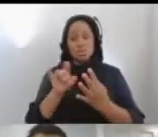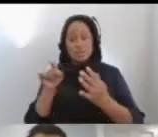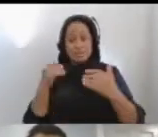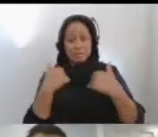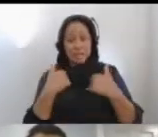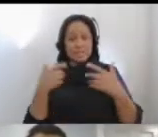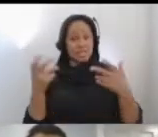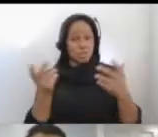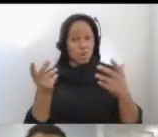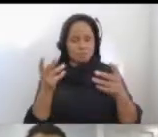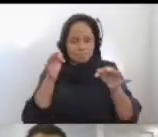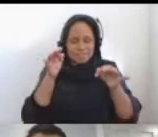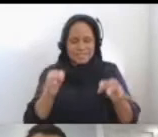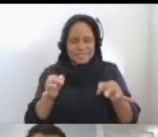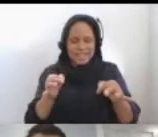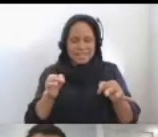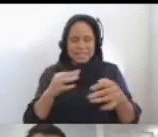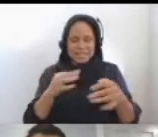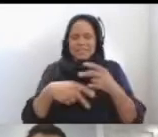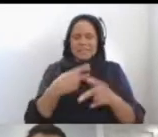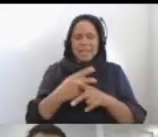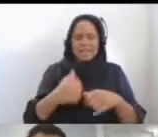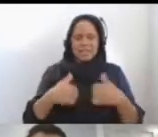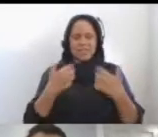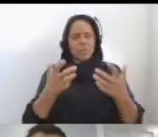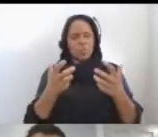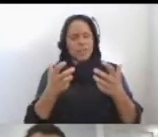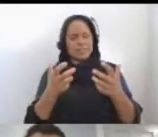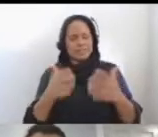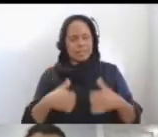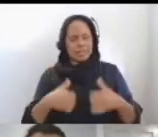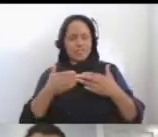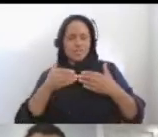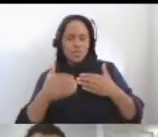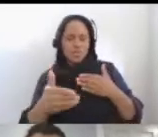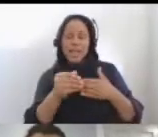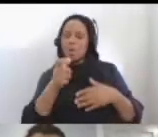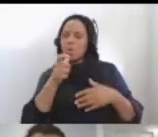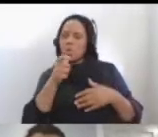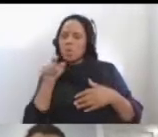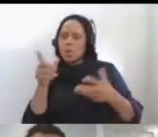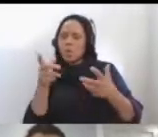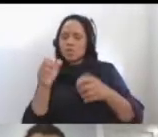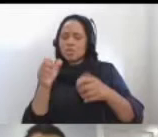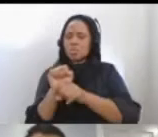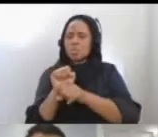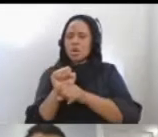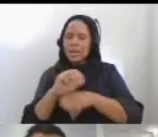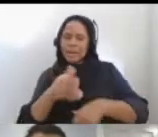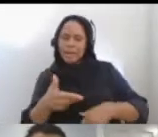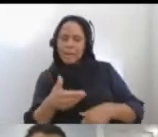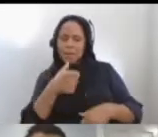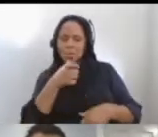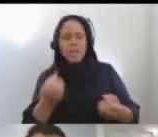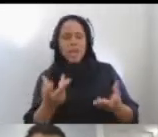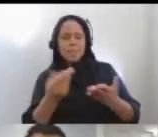decide what type of life they want to live and who they want to work for them, and how much they want to pay